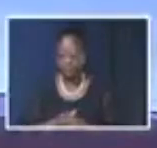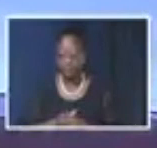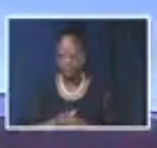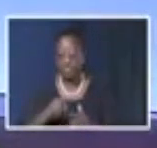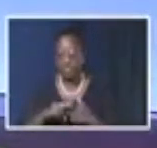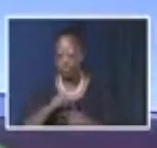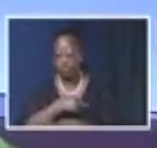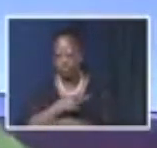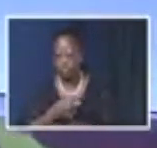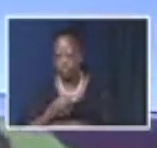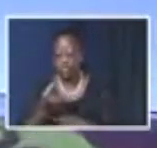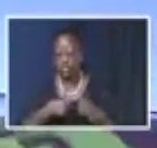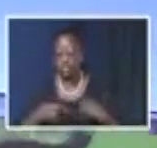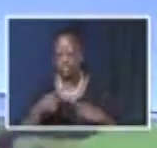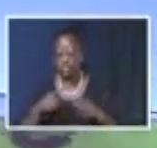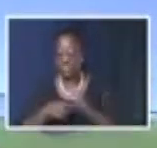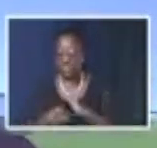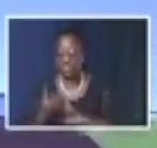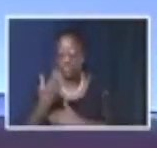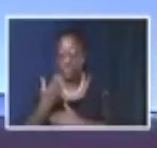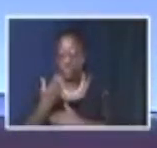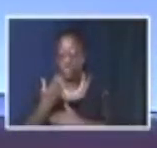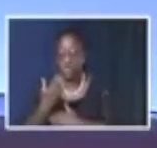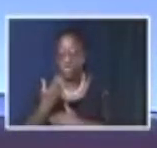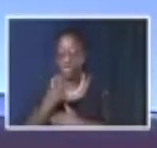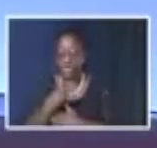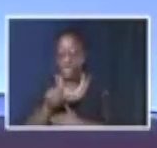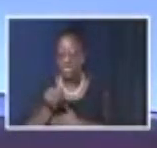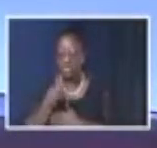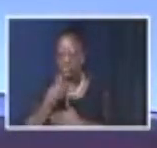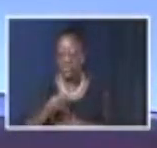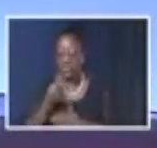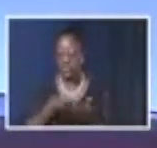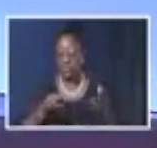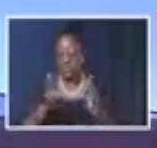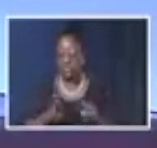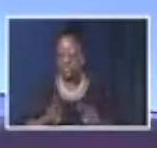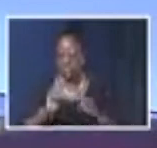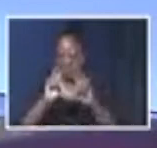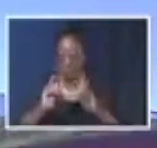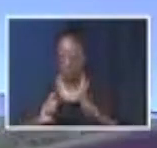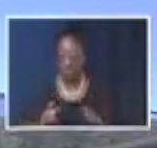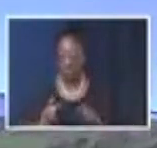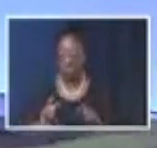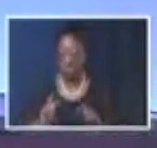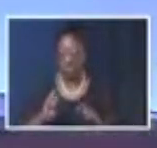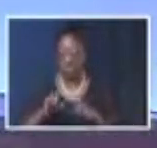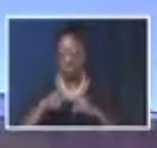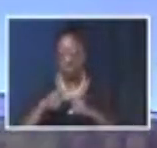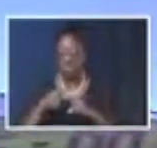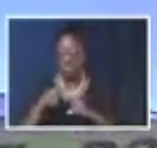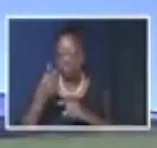Commissioner Rohl's comments coming during this morning's press briefing aimed at updating the public on investigations into the country's four recent